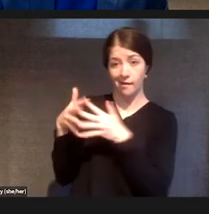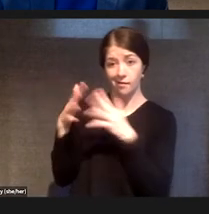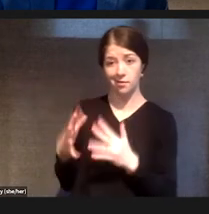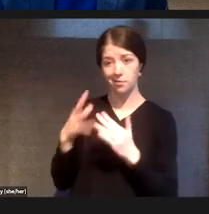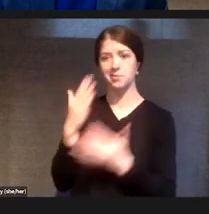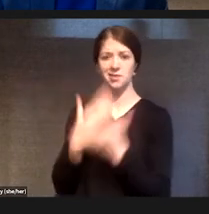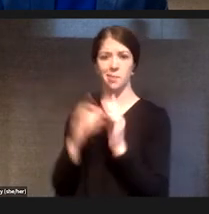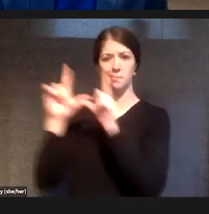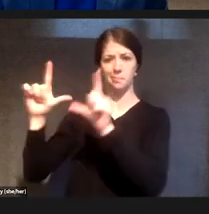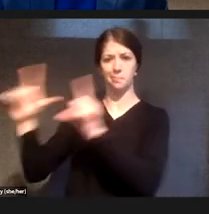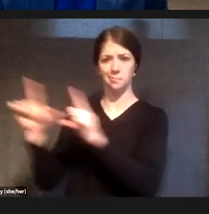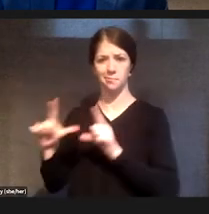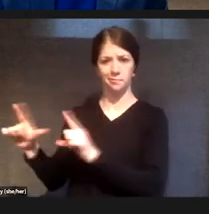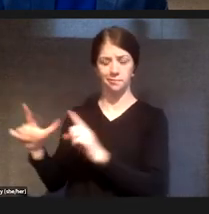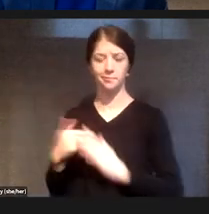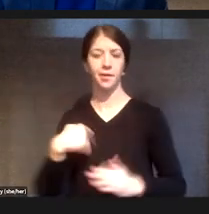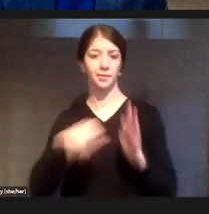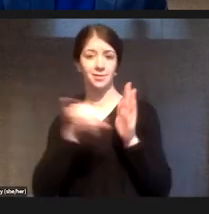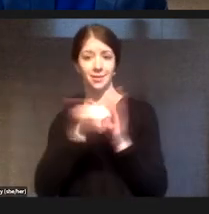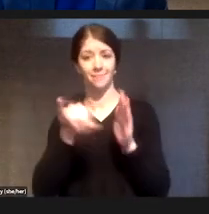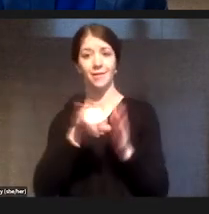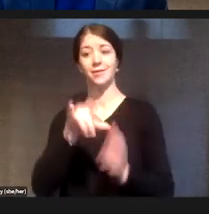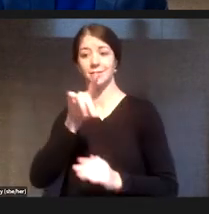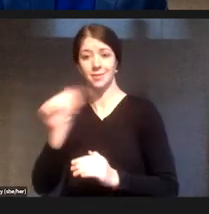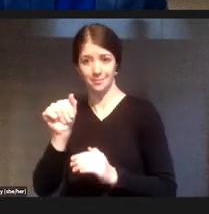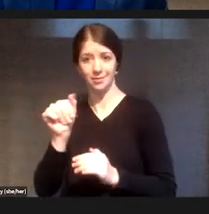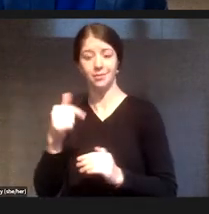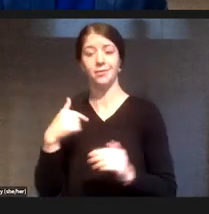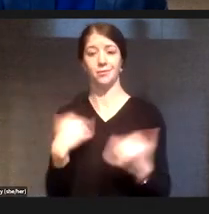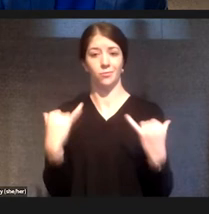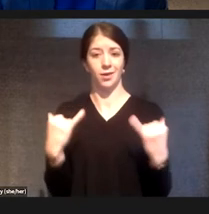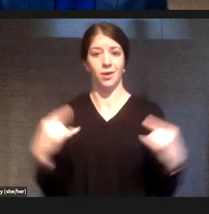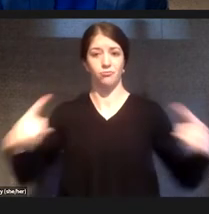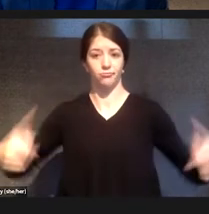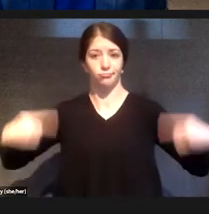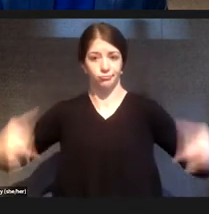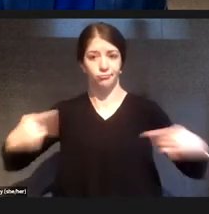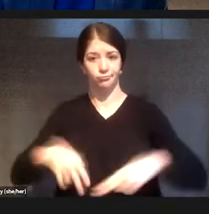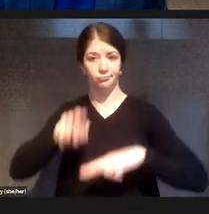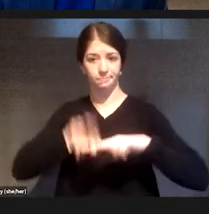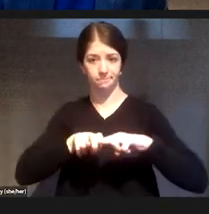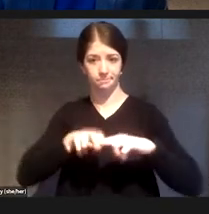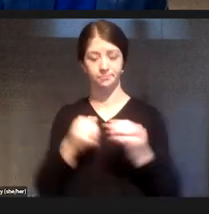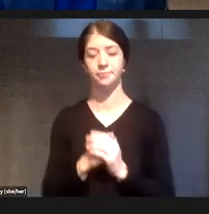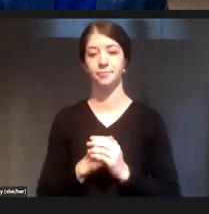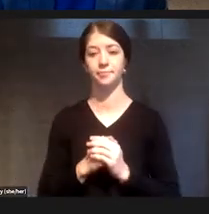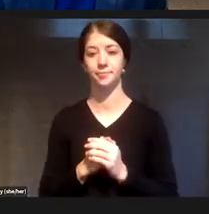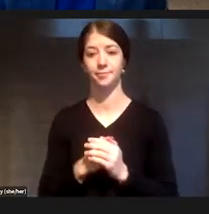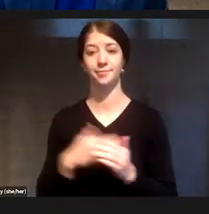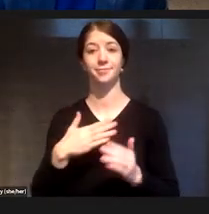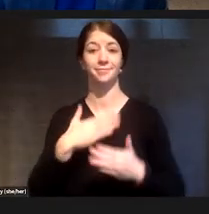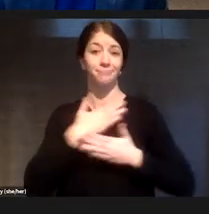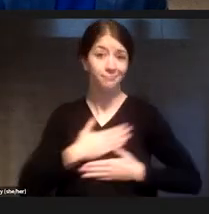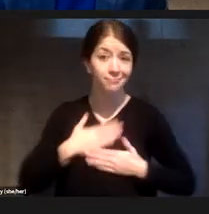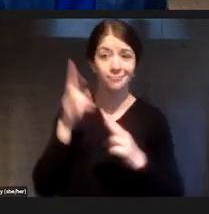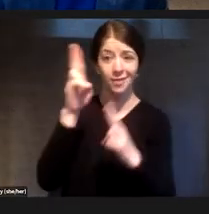identify as an individual with a disability, and you can't see, but I'm seated in a manual wheelchair. It is my distinct pleasure to be able to